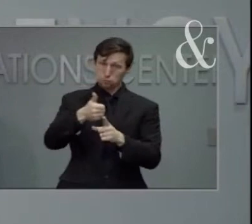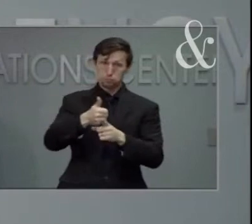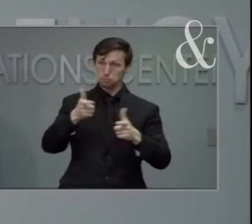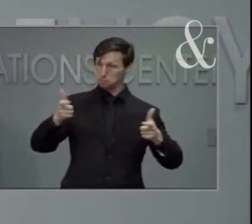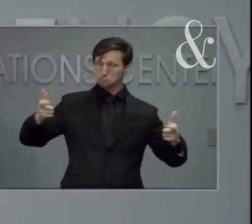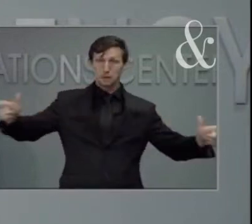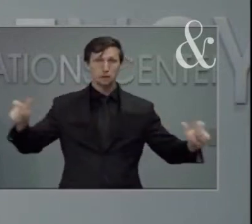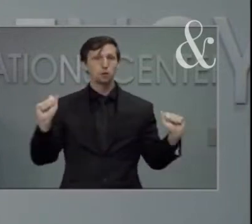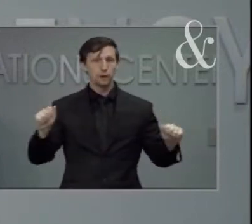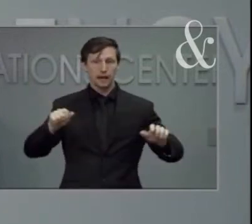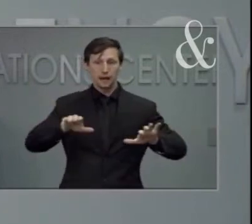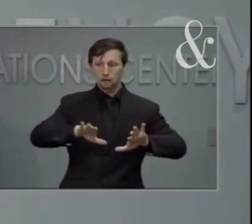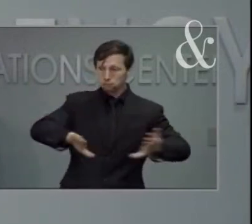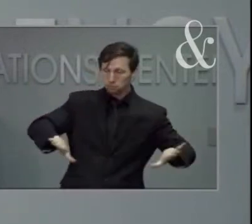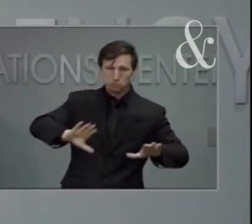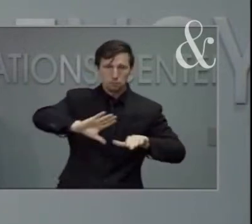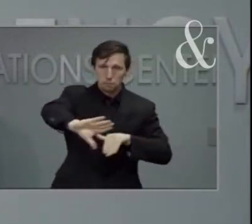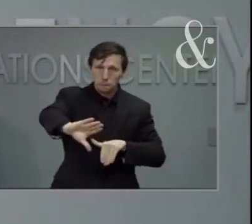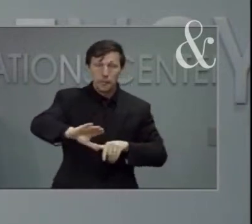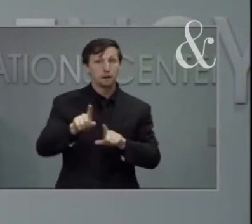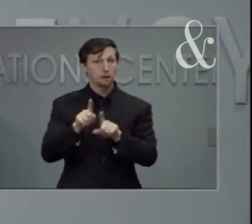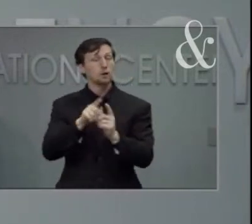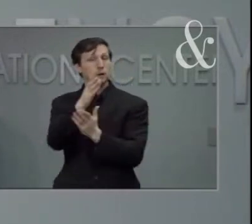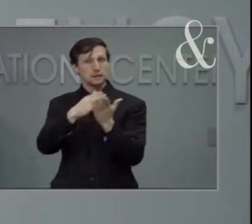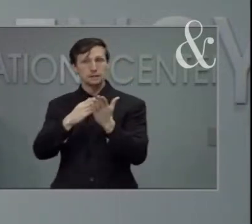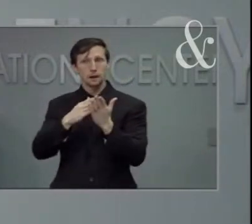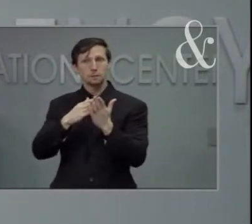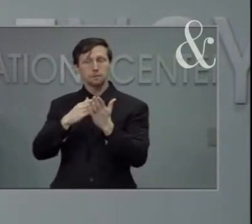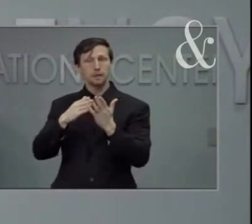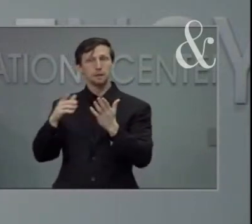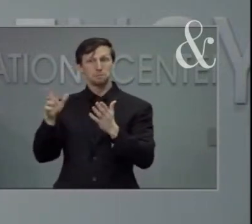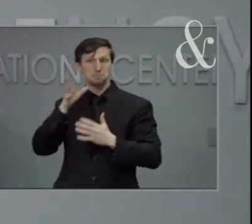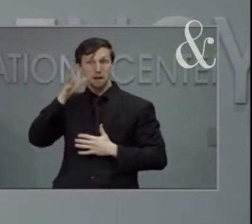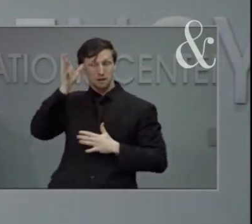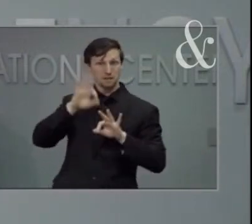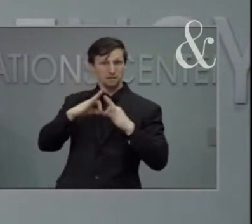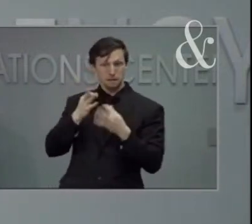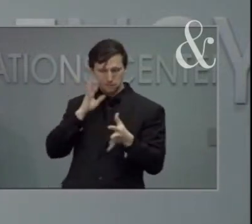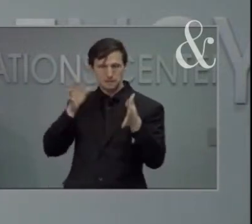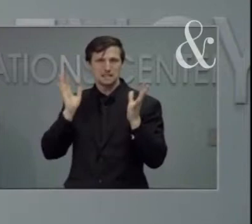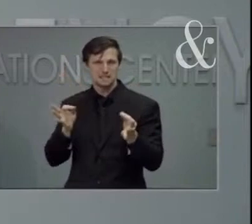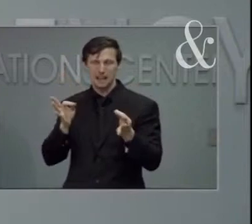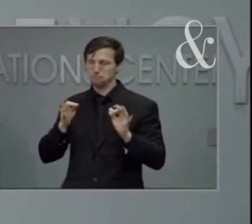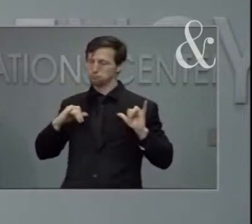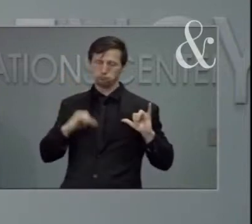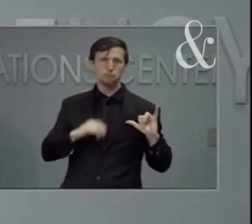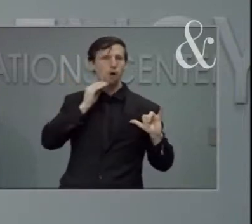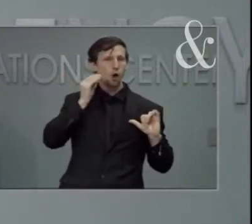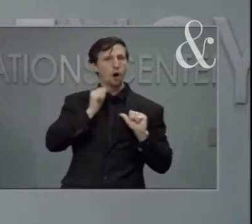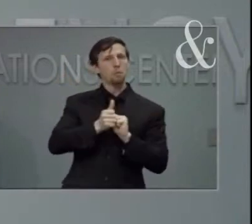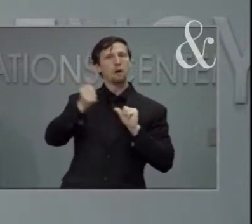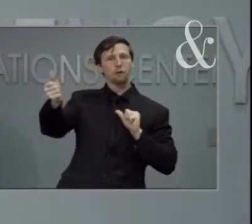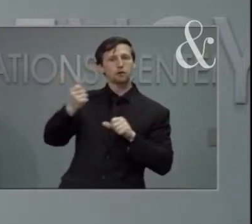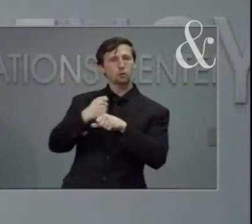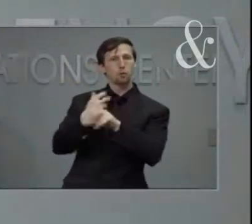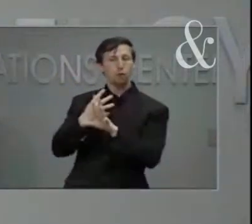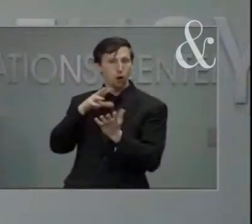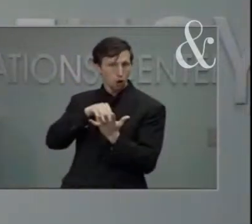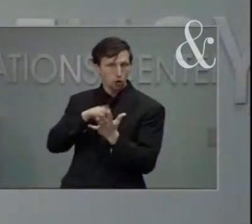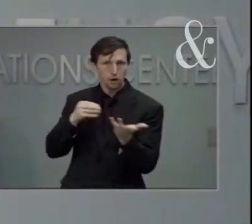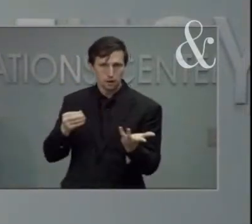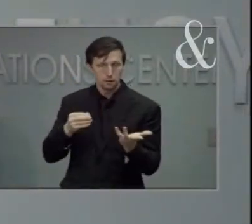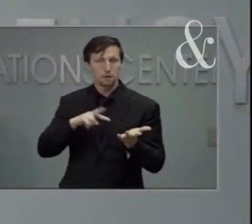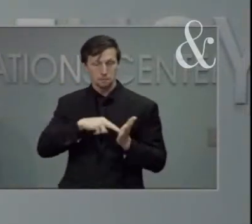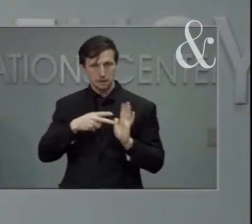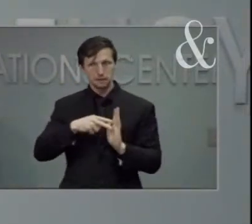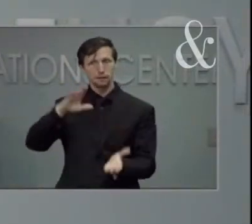you have folks who are opting in to that virtual learning and you just have less folks, you could be going each and every day